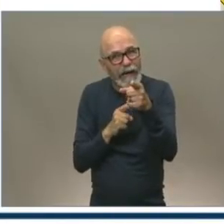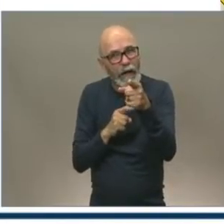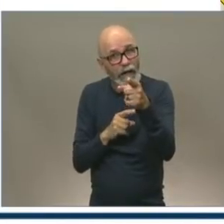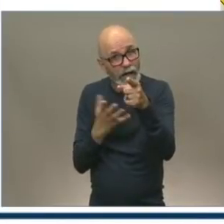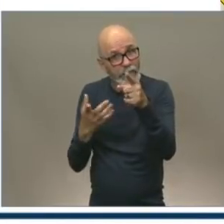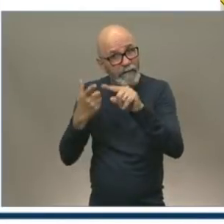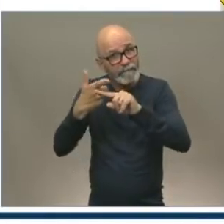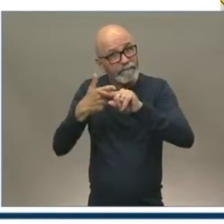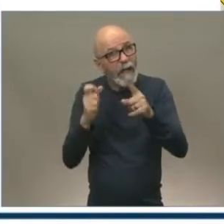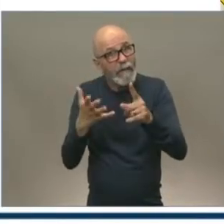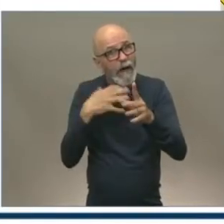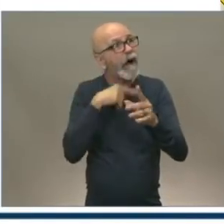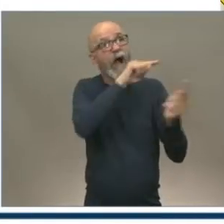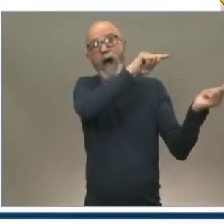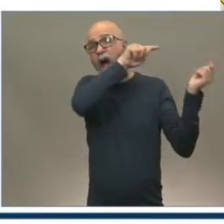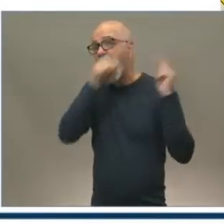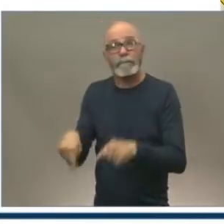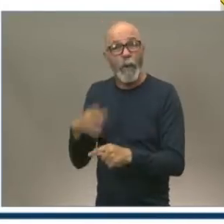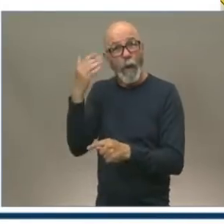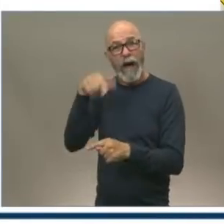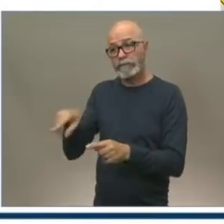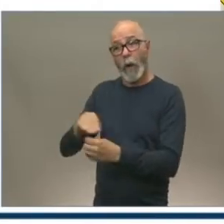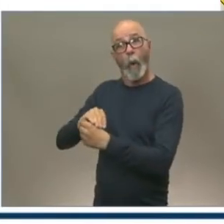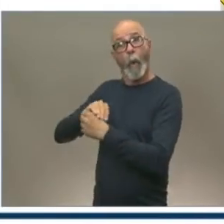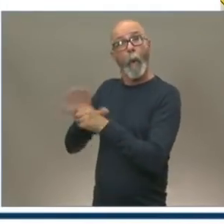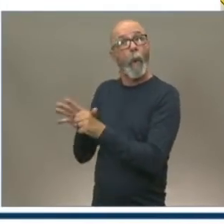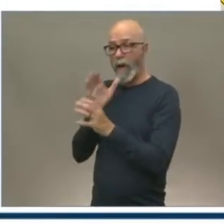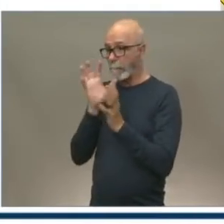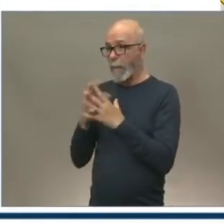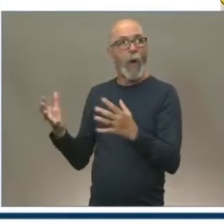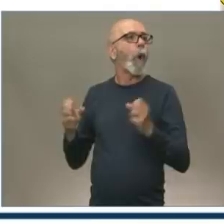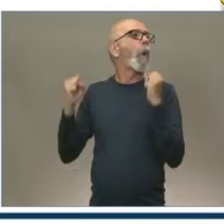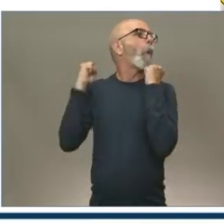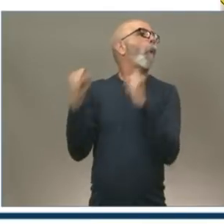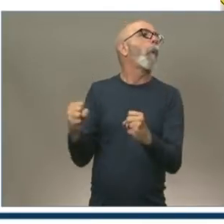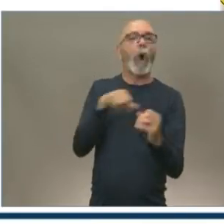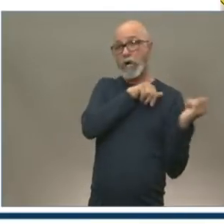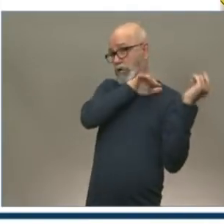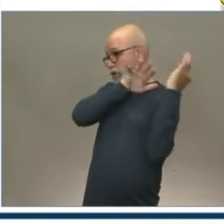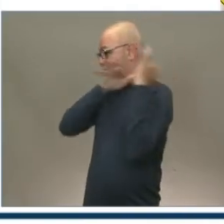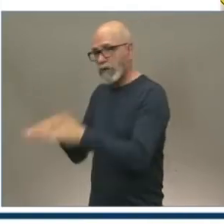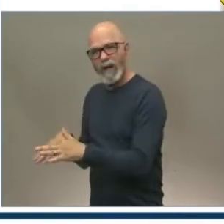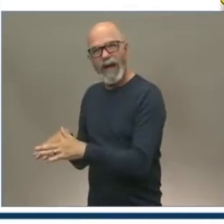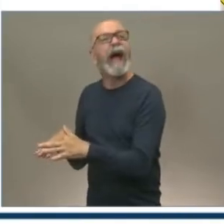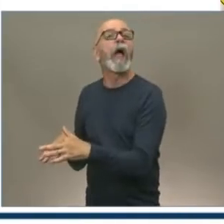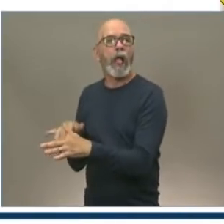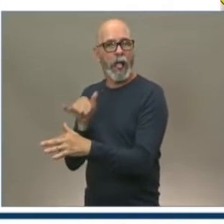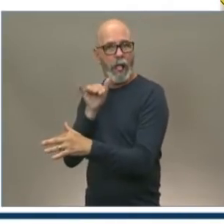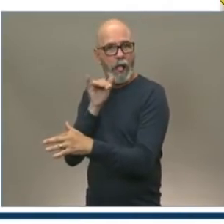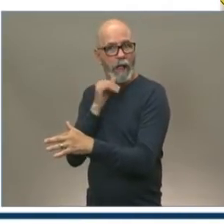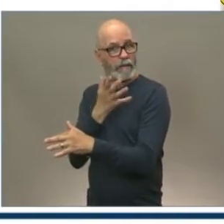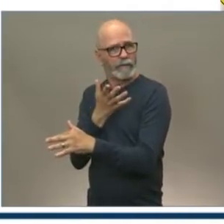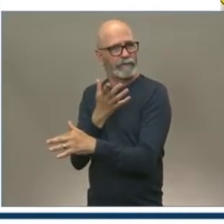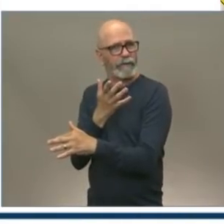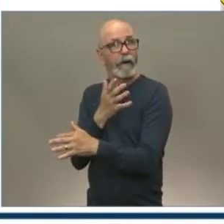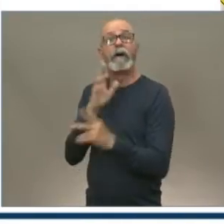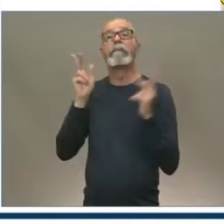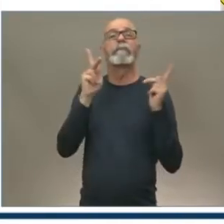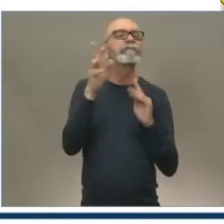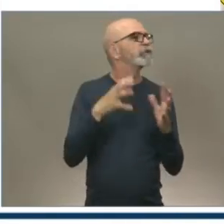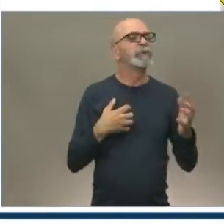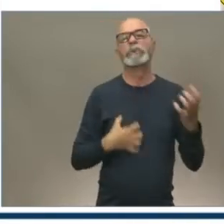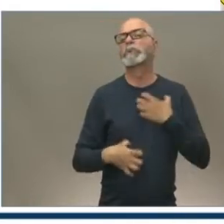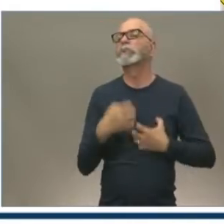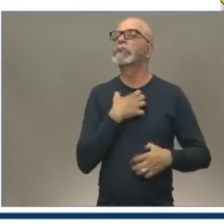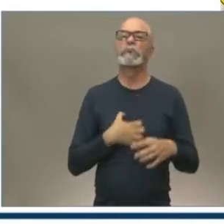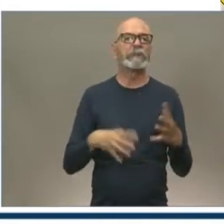Is it just the typical people who we see coming this time of year? Is it pent-up demand, like Rankin